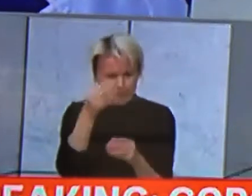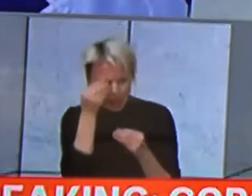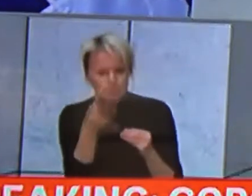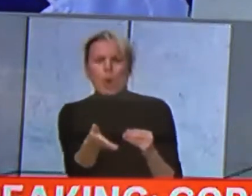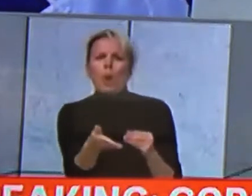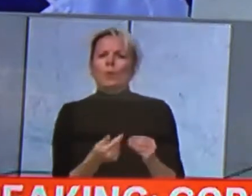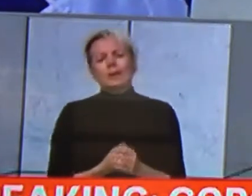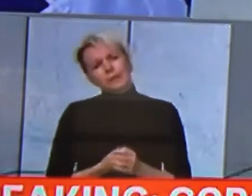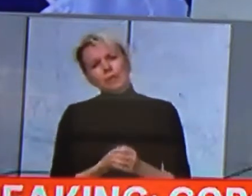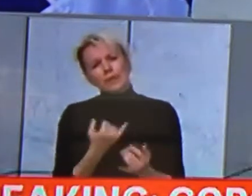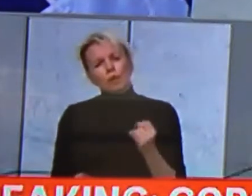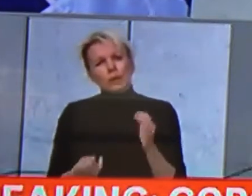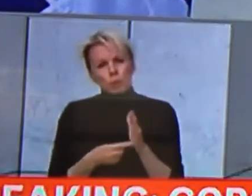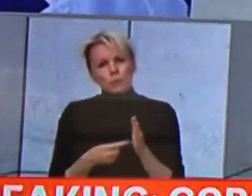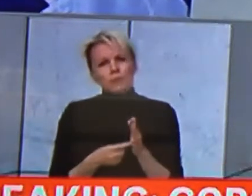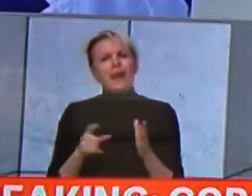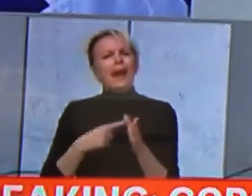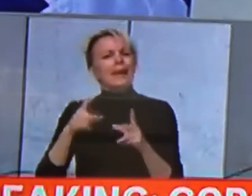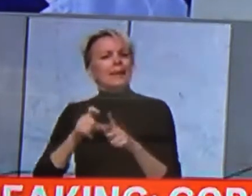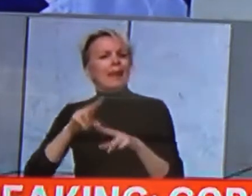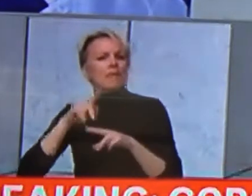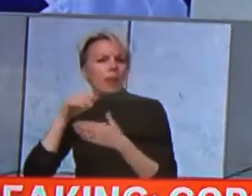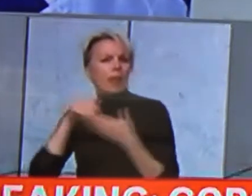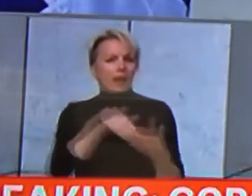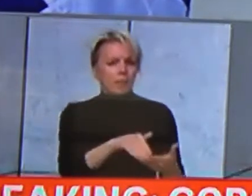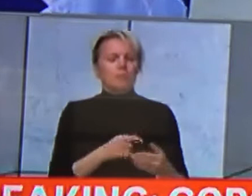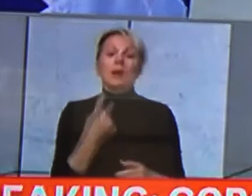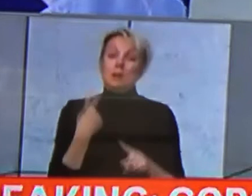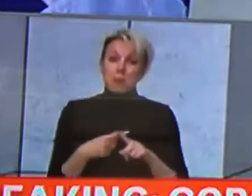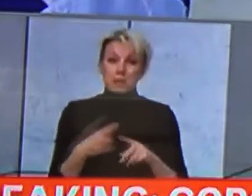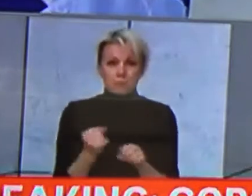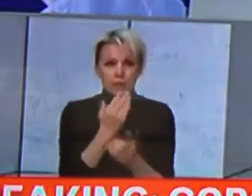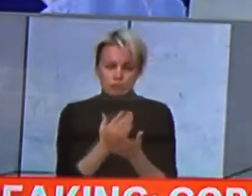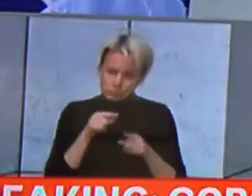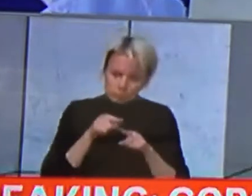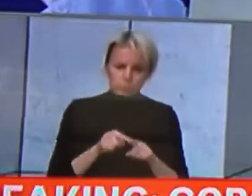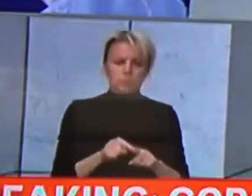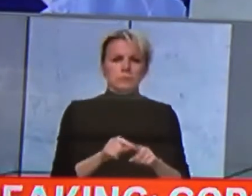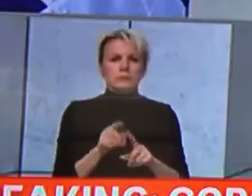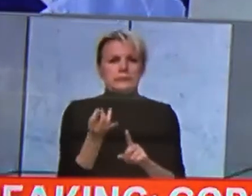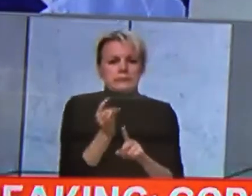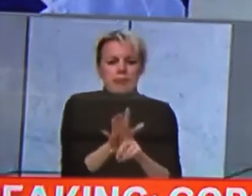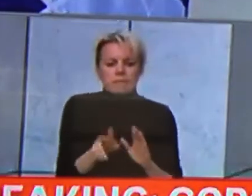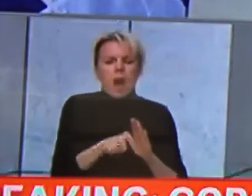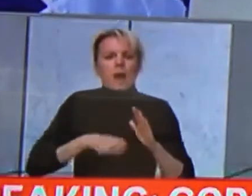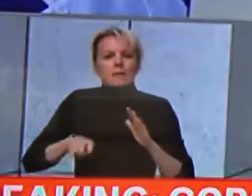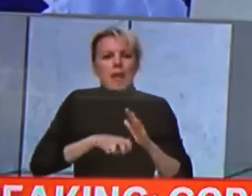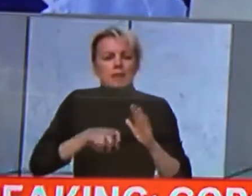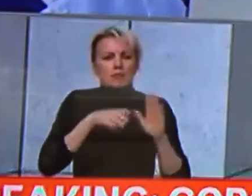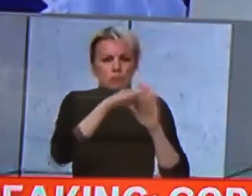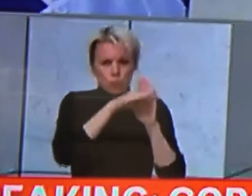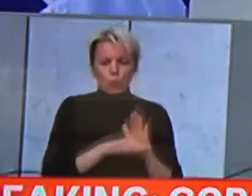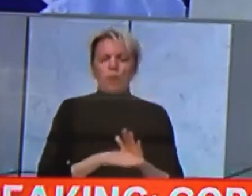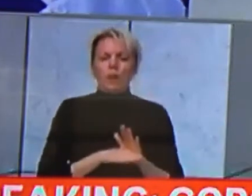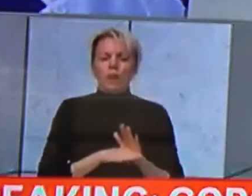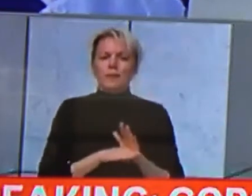and its enforcement, which is what we've been talking about today. We're all very committed around the world to putting in whatever resources we need to